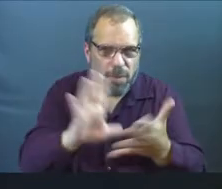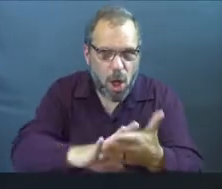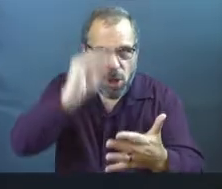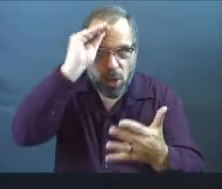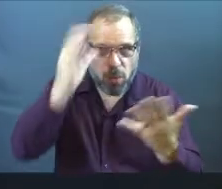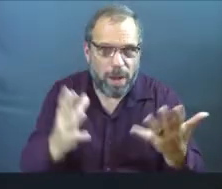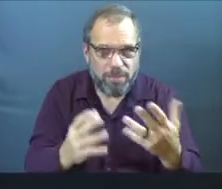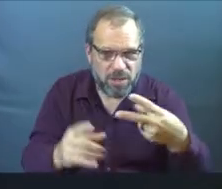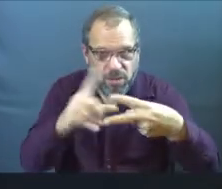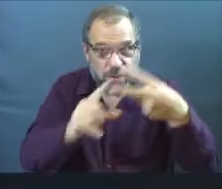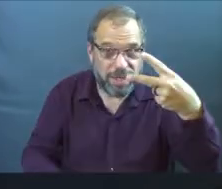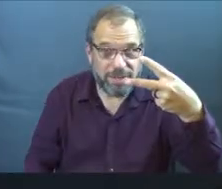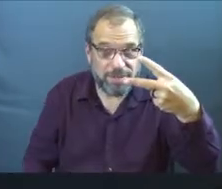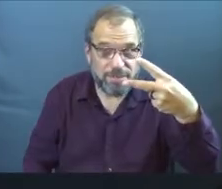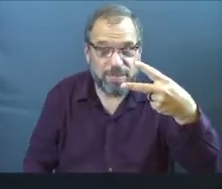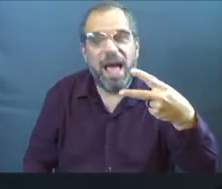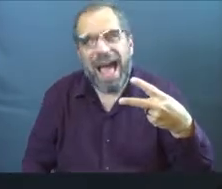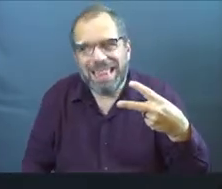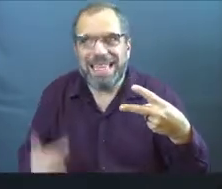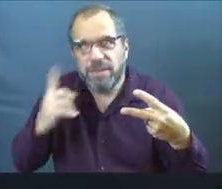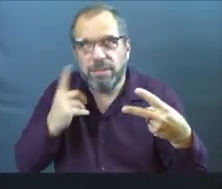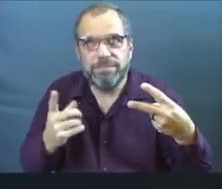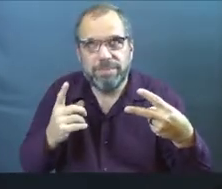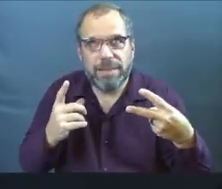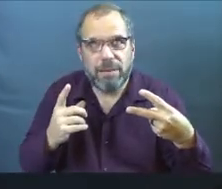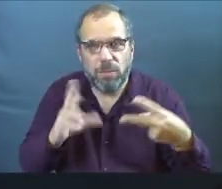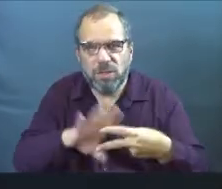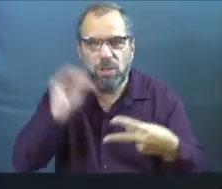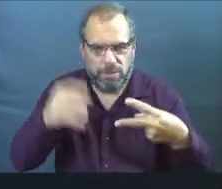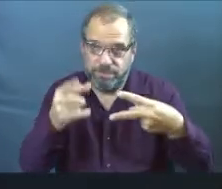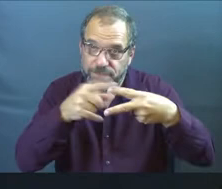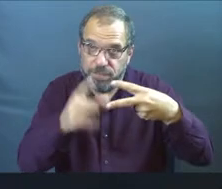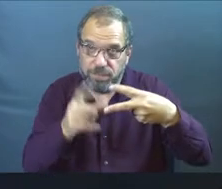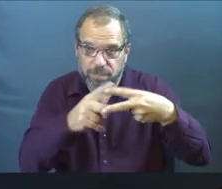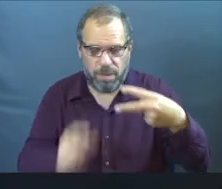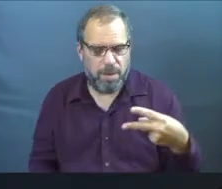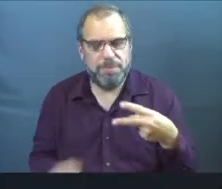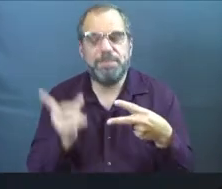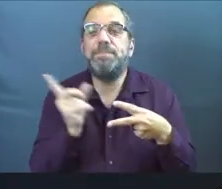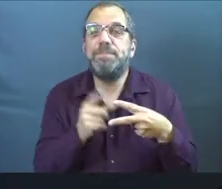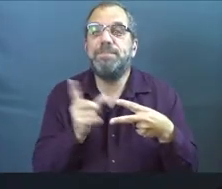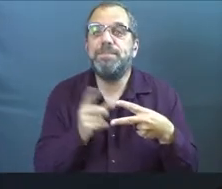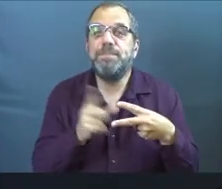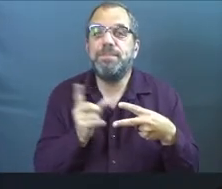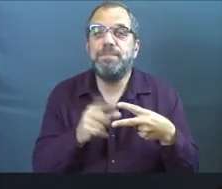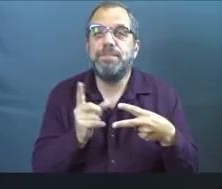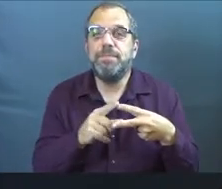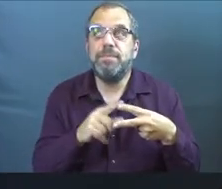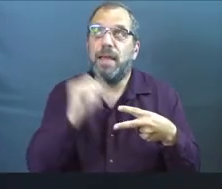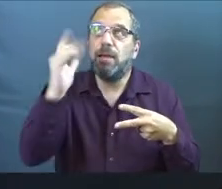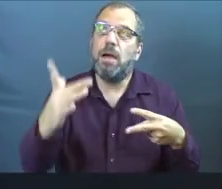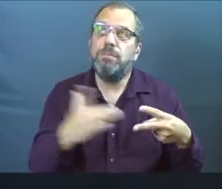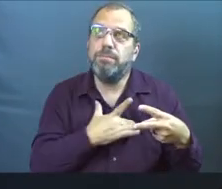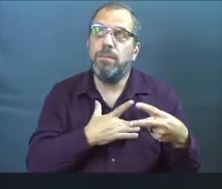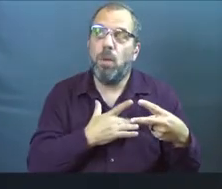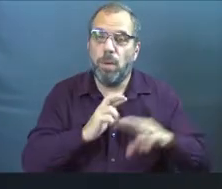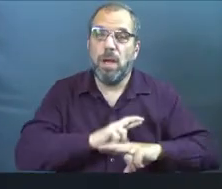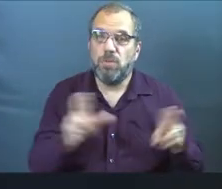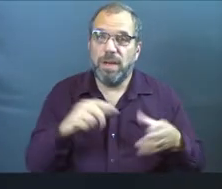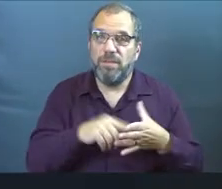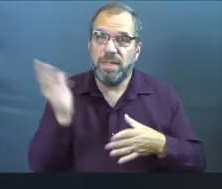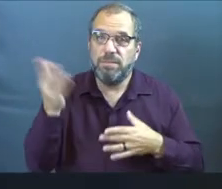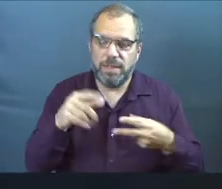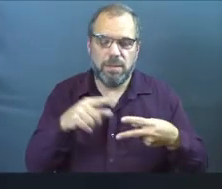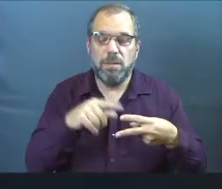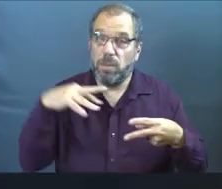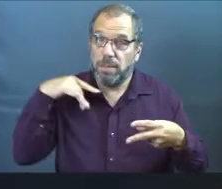this? I got two things, actually, because I think there is something here that we should take home, a couple things. First one is just something God had kept laying on my heart when I was prepping for this